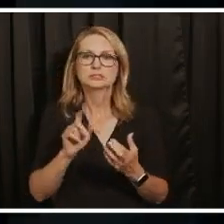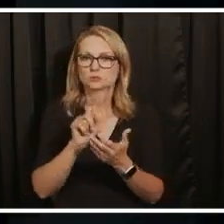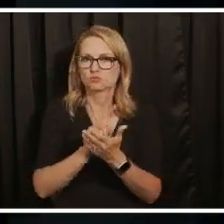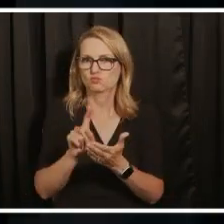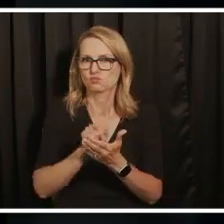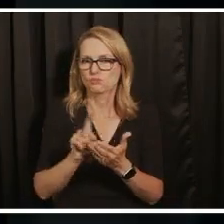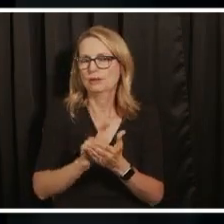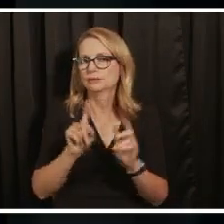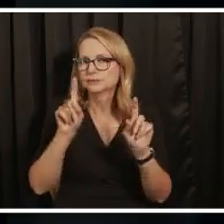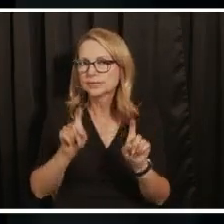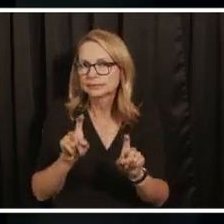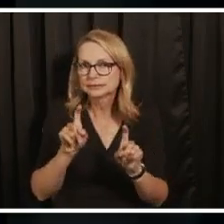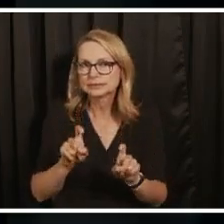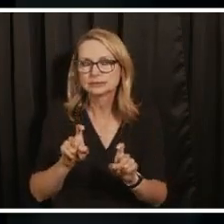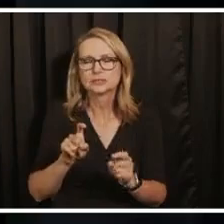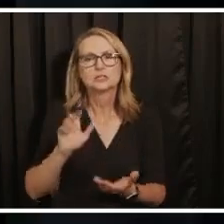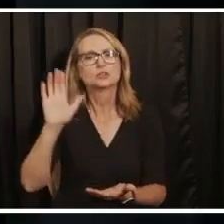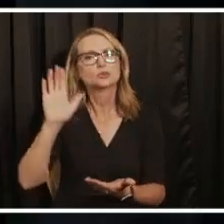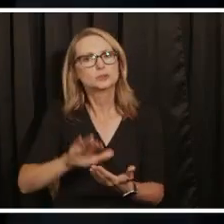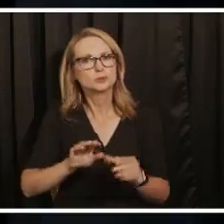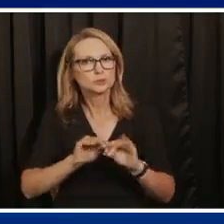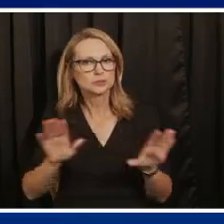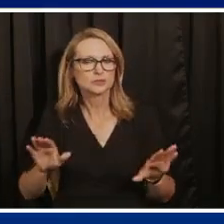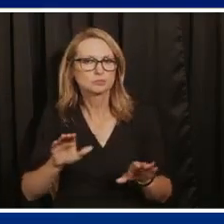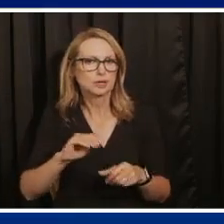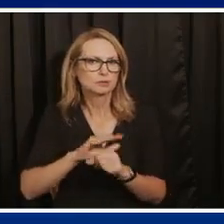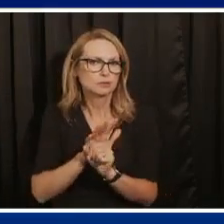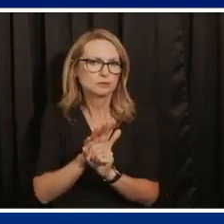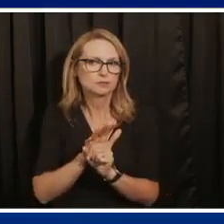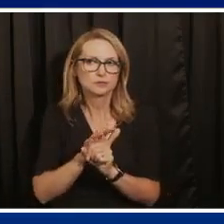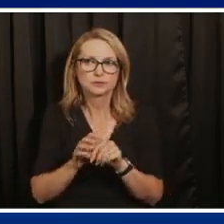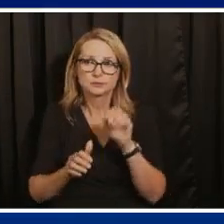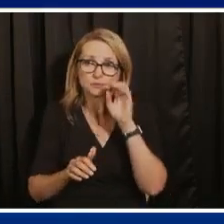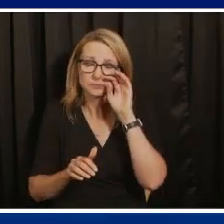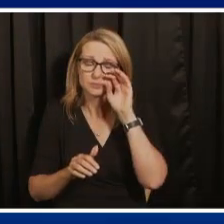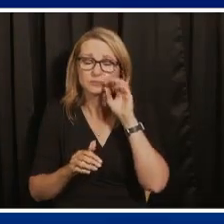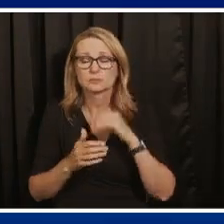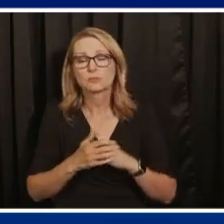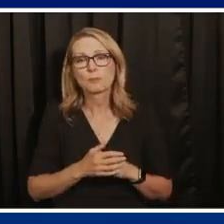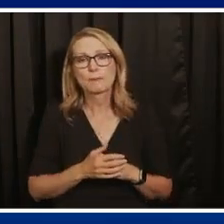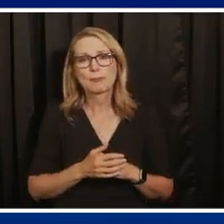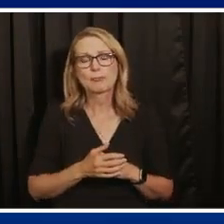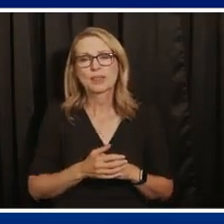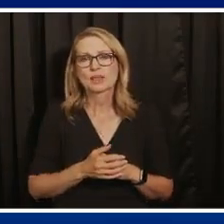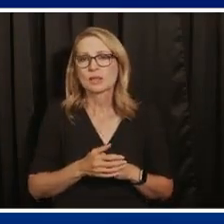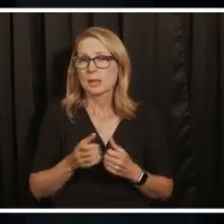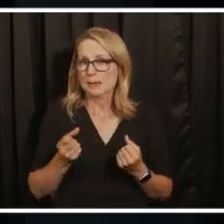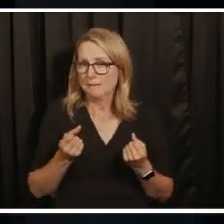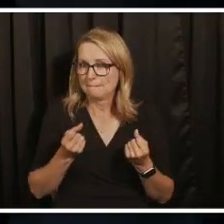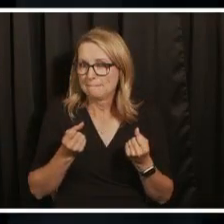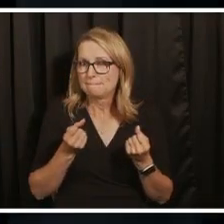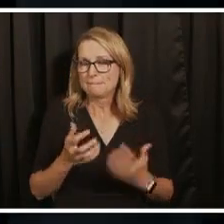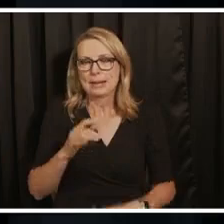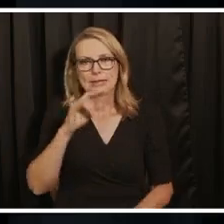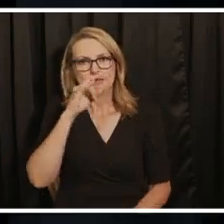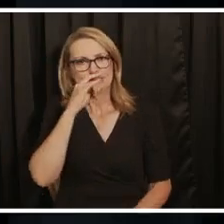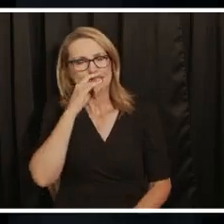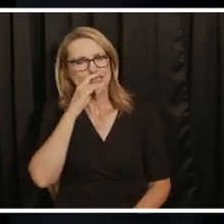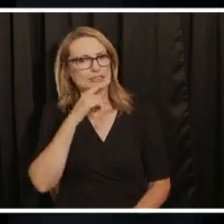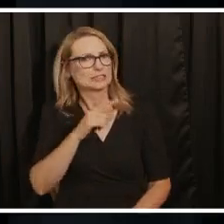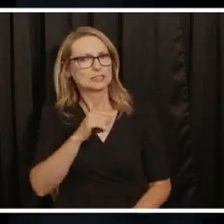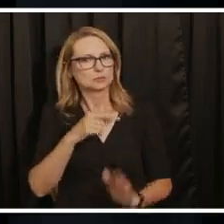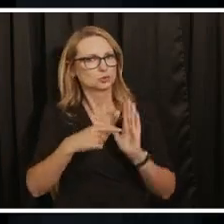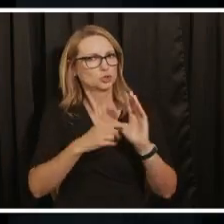for limiting the spread of the virus, given the higher percentage of asymptomatic cases for younger people.